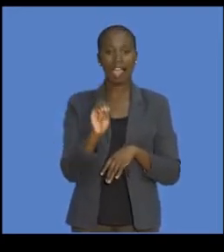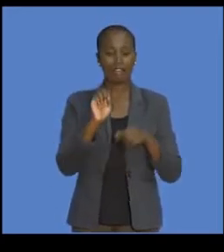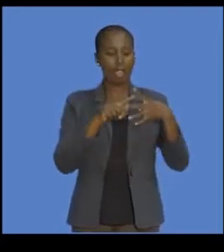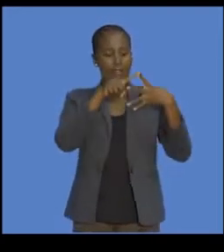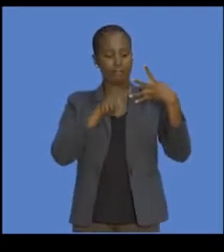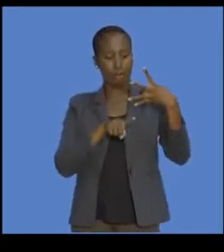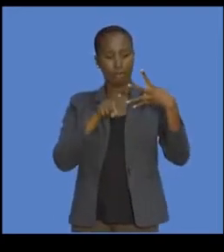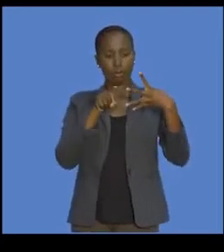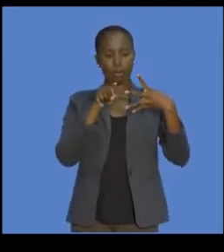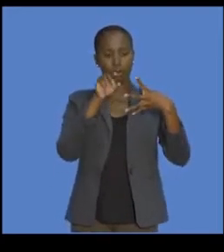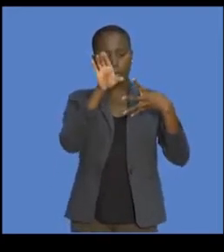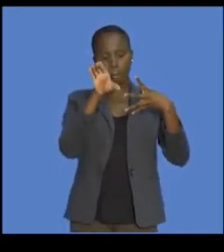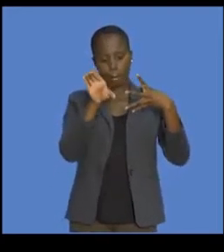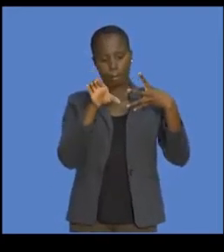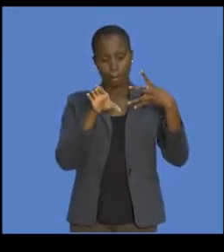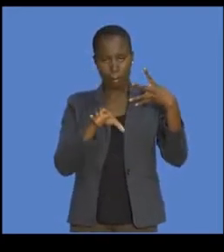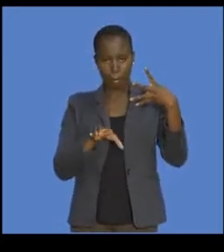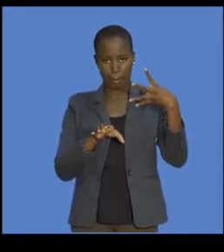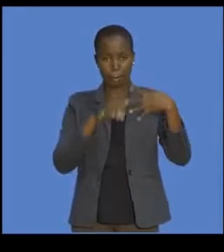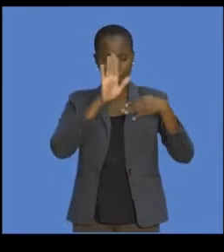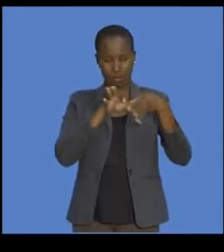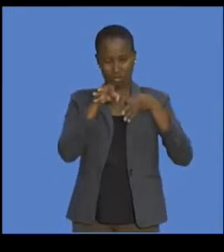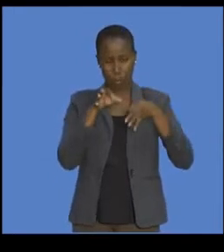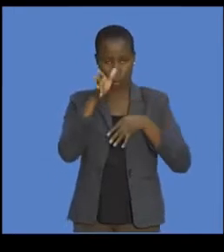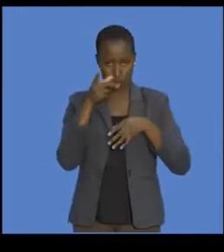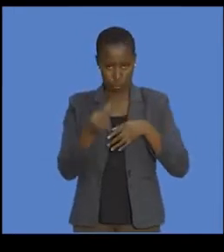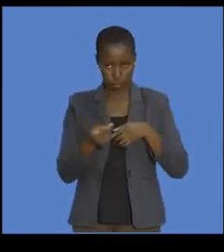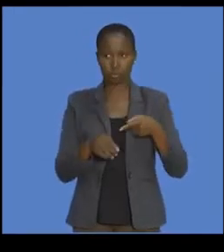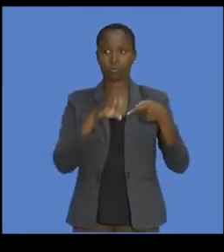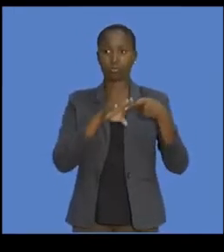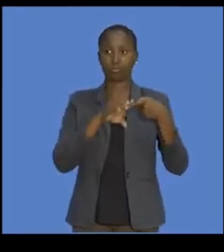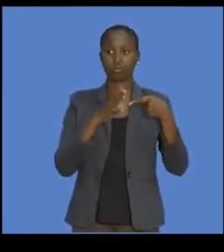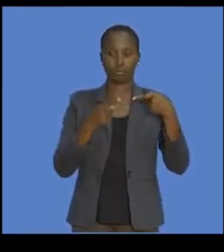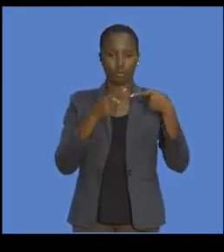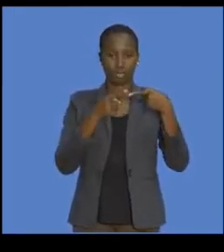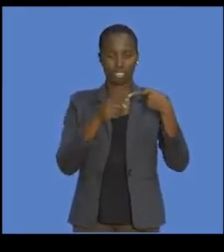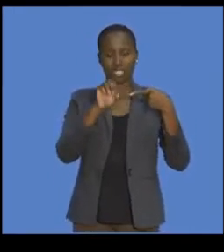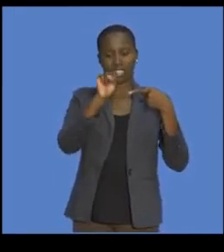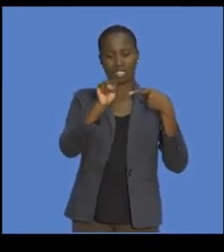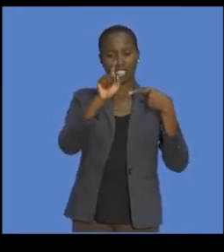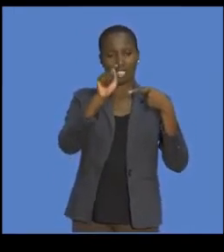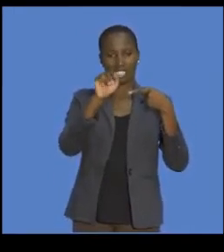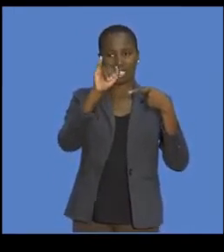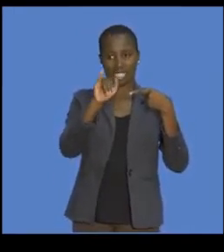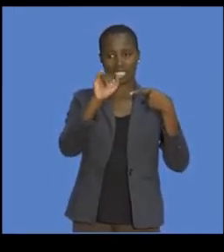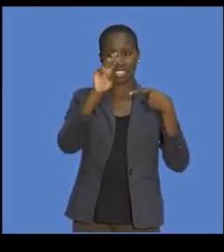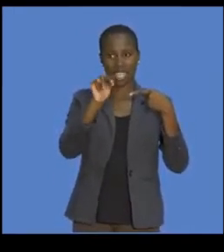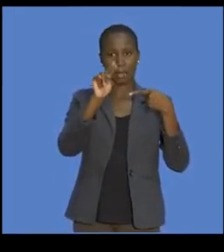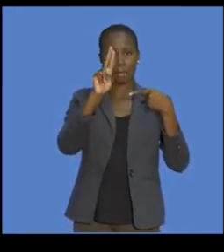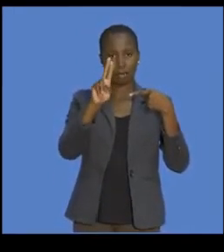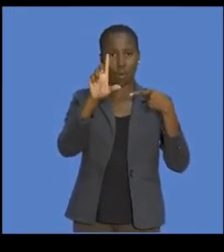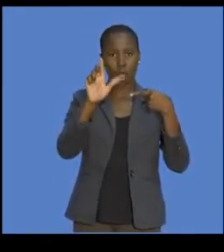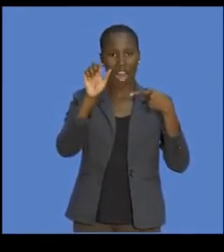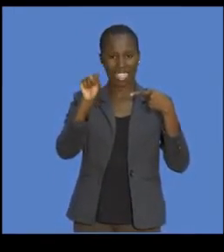which we will unpack now. A stimulus, which is what the stimulus is in terms of the body understands as